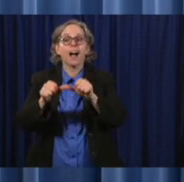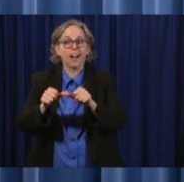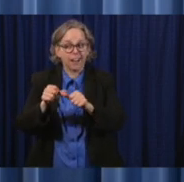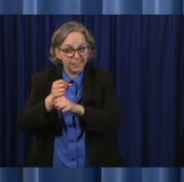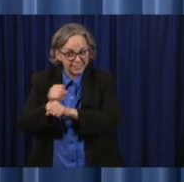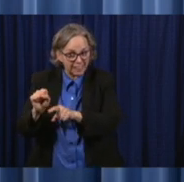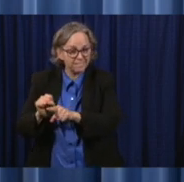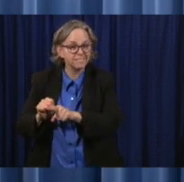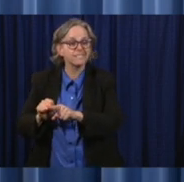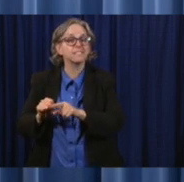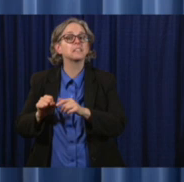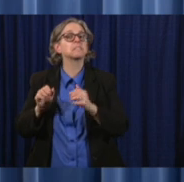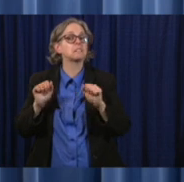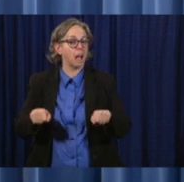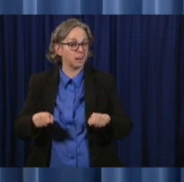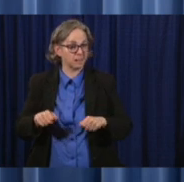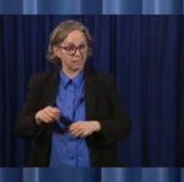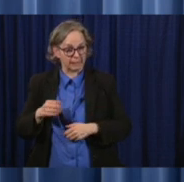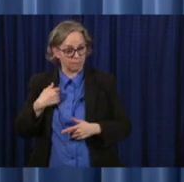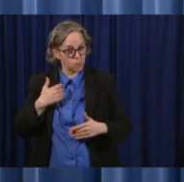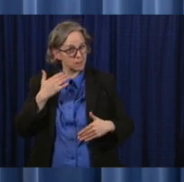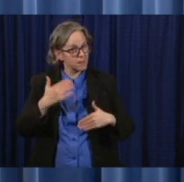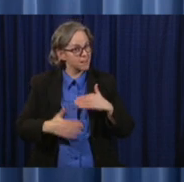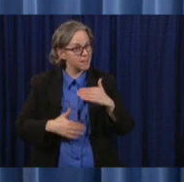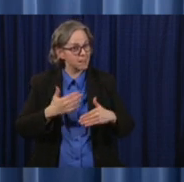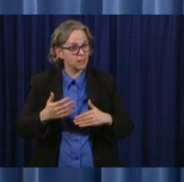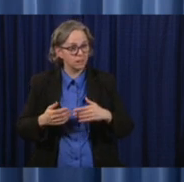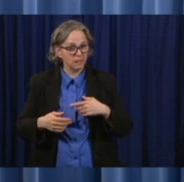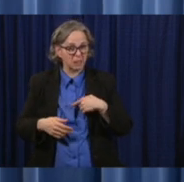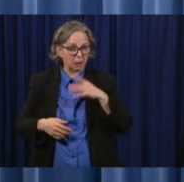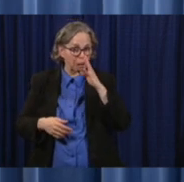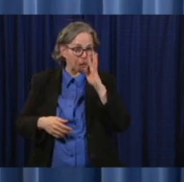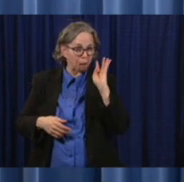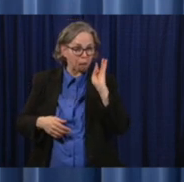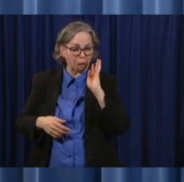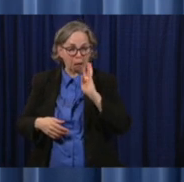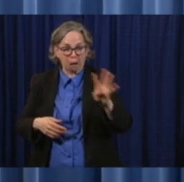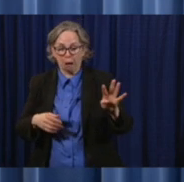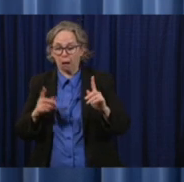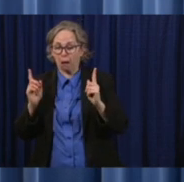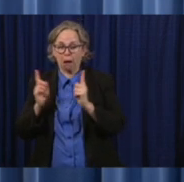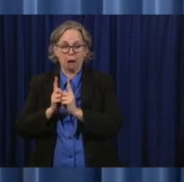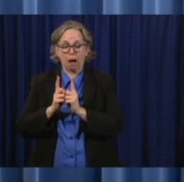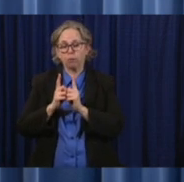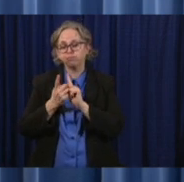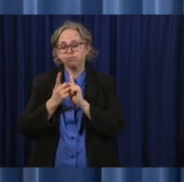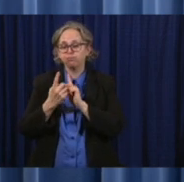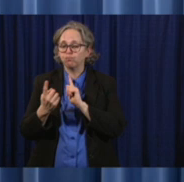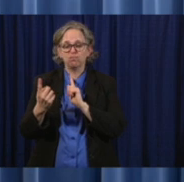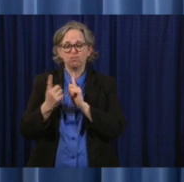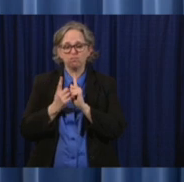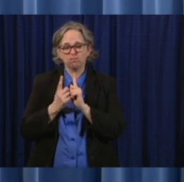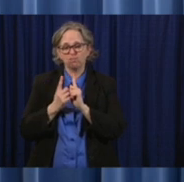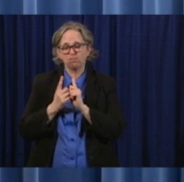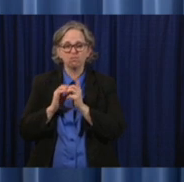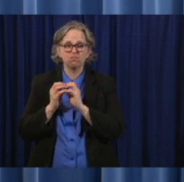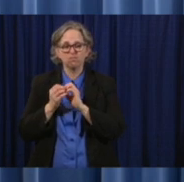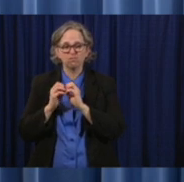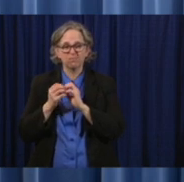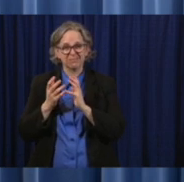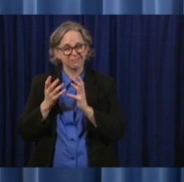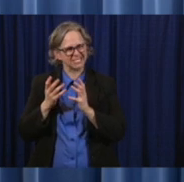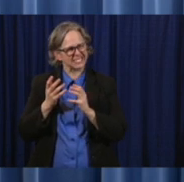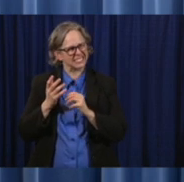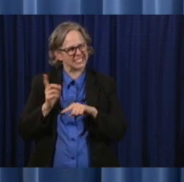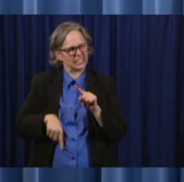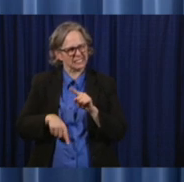not do that, then we cannot do it. I'm optimistic. Ohioans have been great about this, but we got to keep doing it. This is